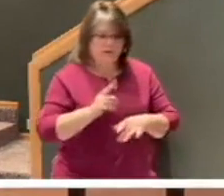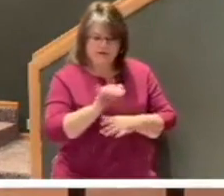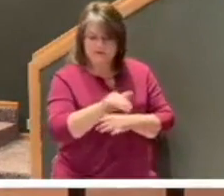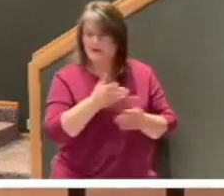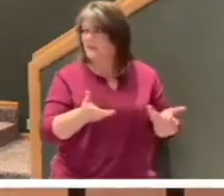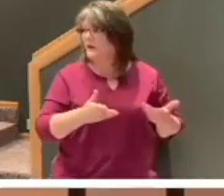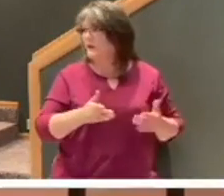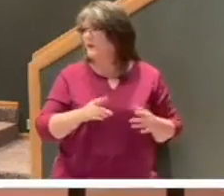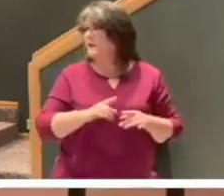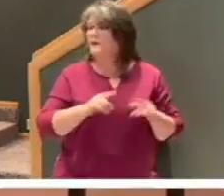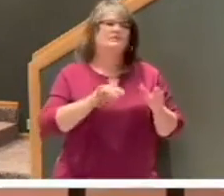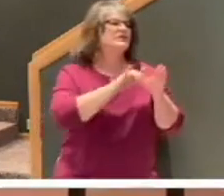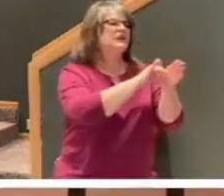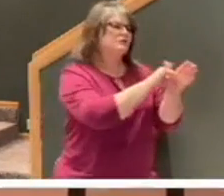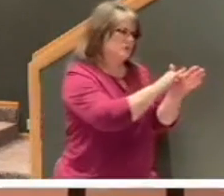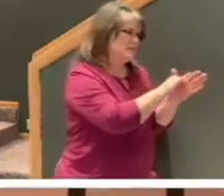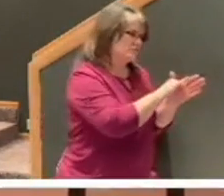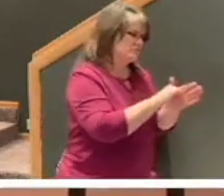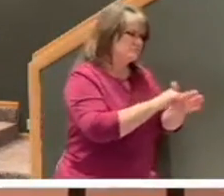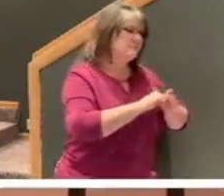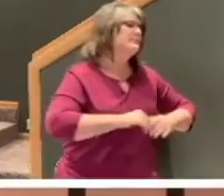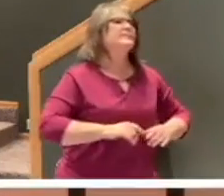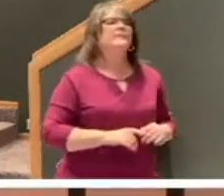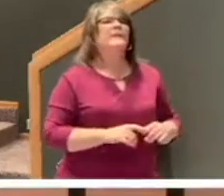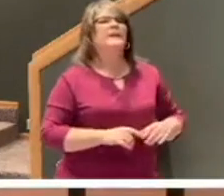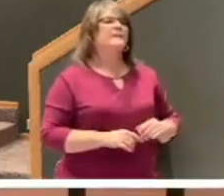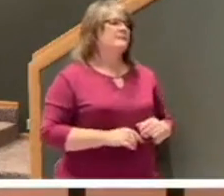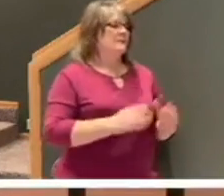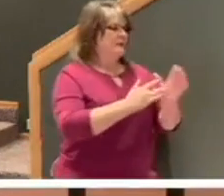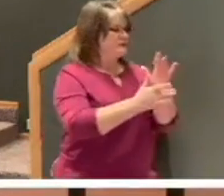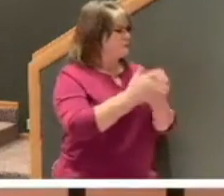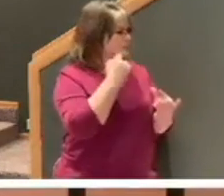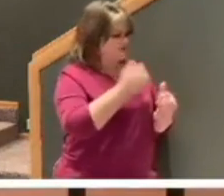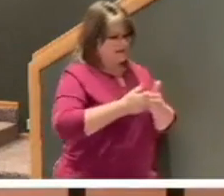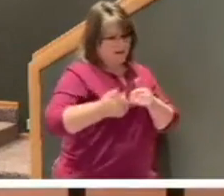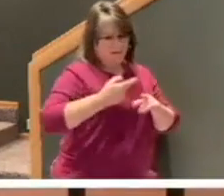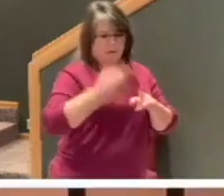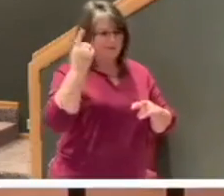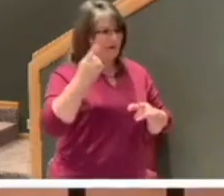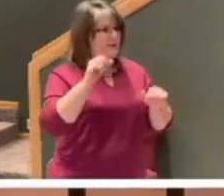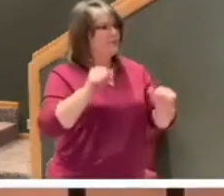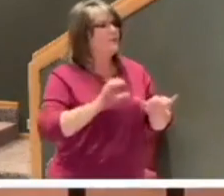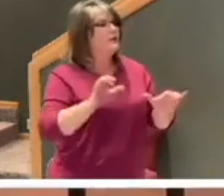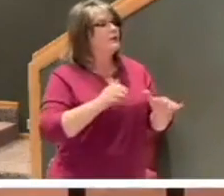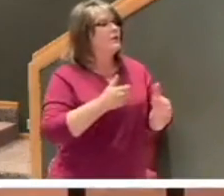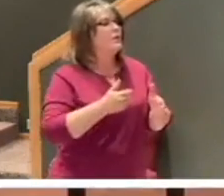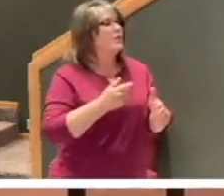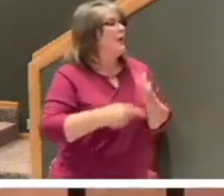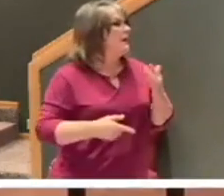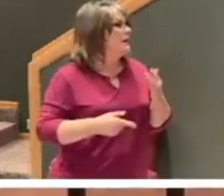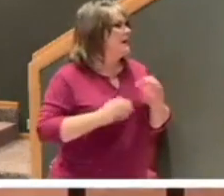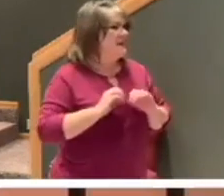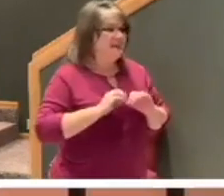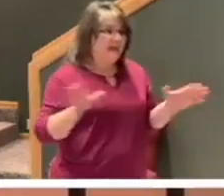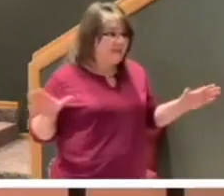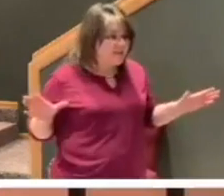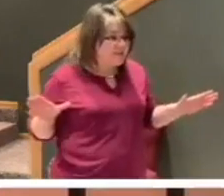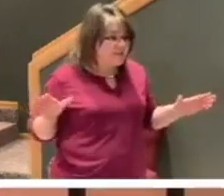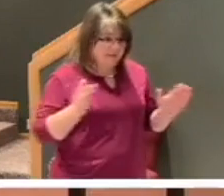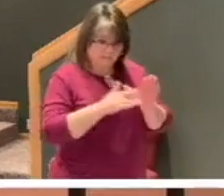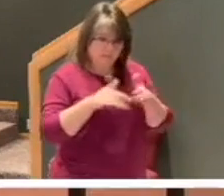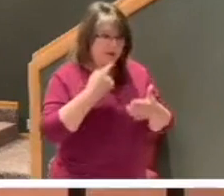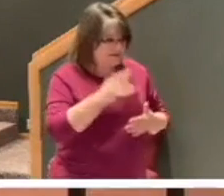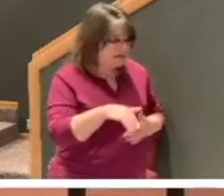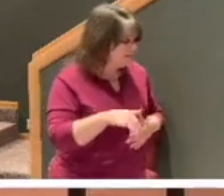but it's just an illustration. So Jesus told us that apart from him, we can do what? That's what the Bible